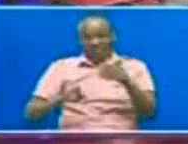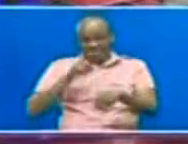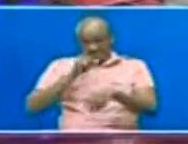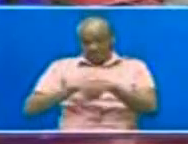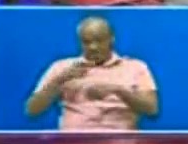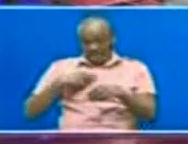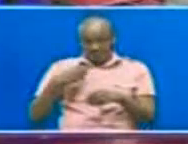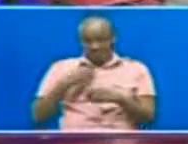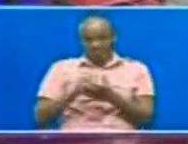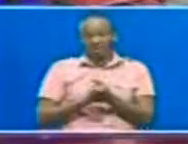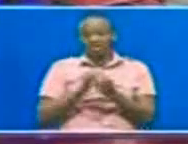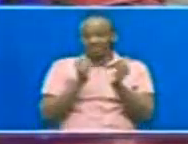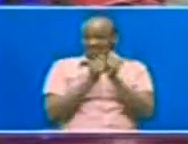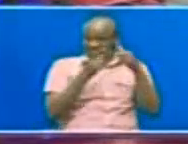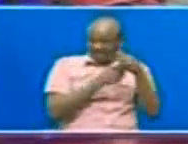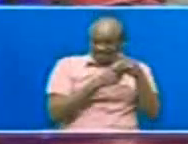league from 16 to 18?